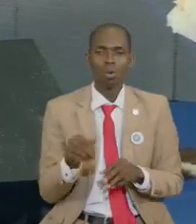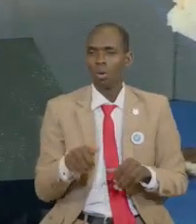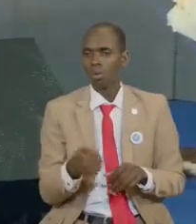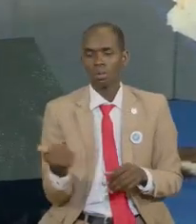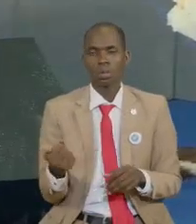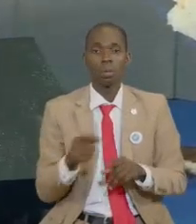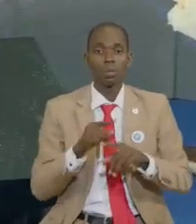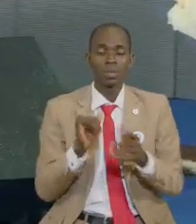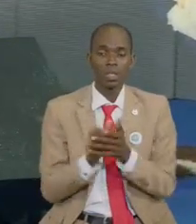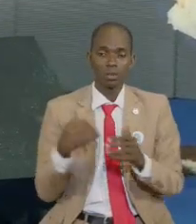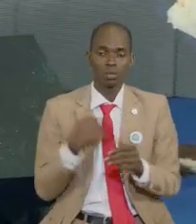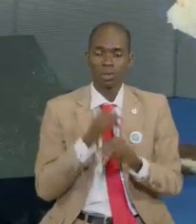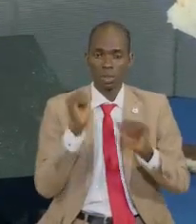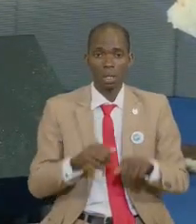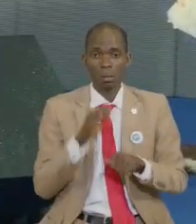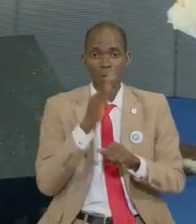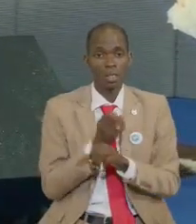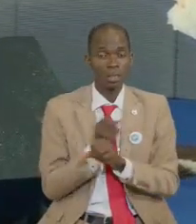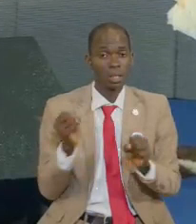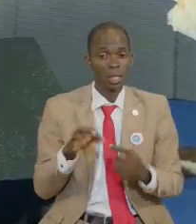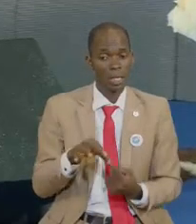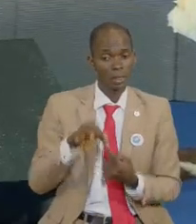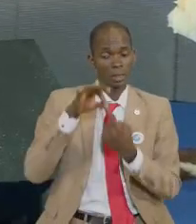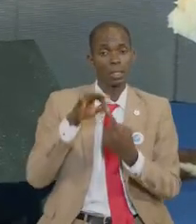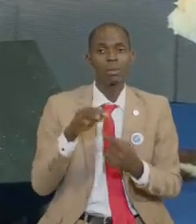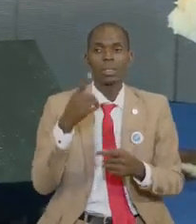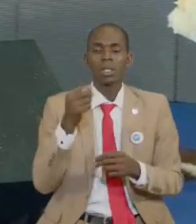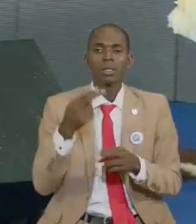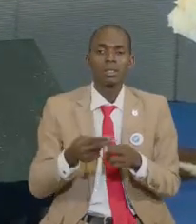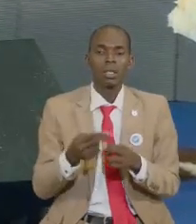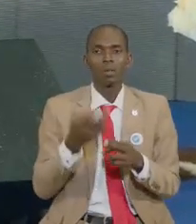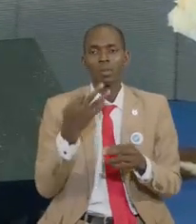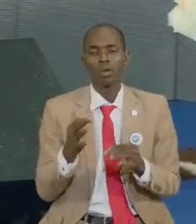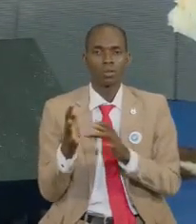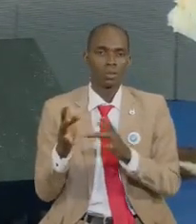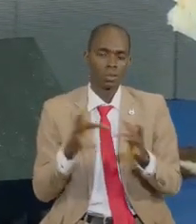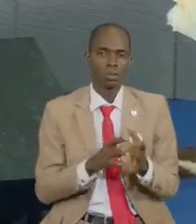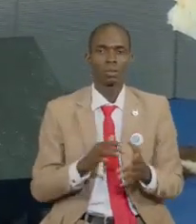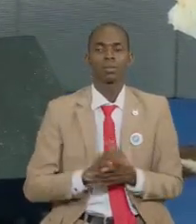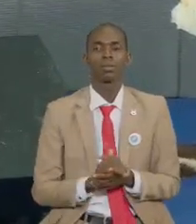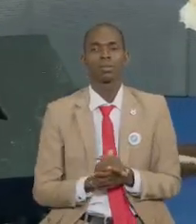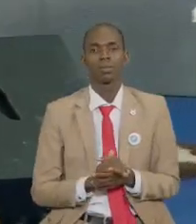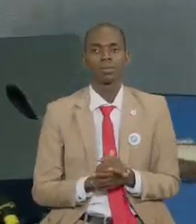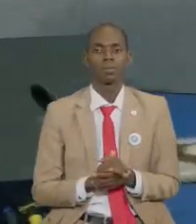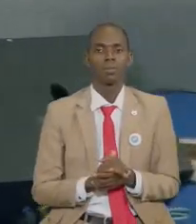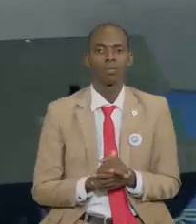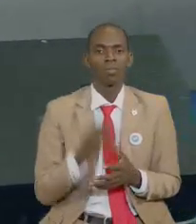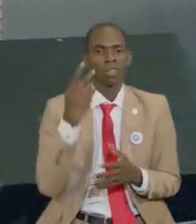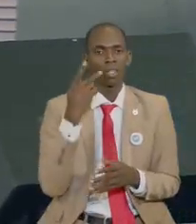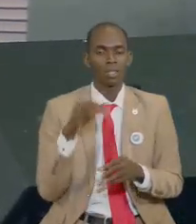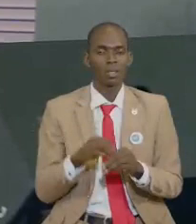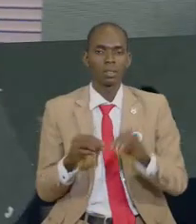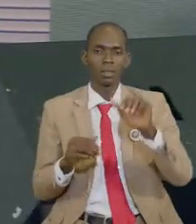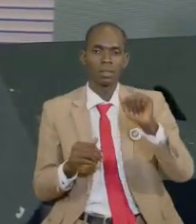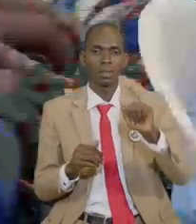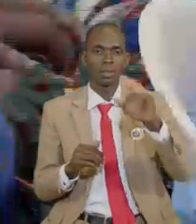saved except the name of Jesus. Look at Acts chapter 5,